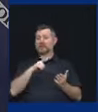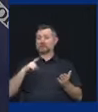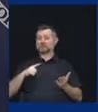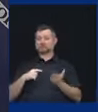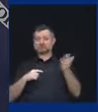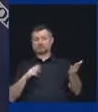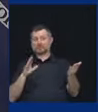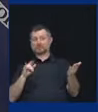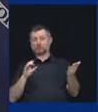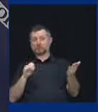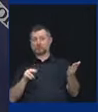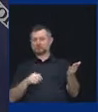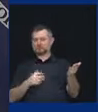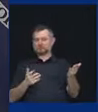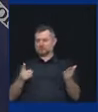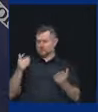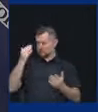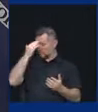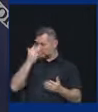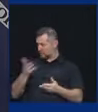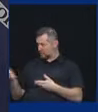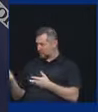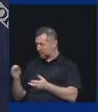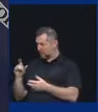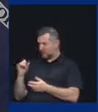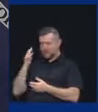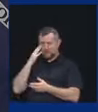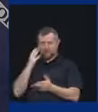are. I don't know if Kelly does. Melissa?